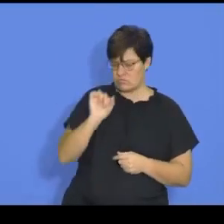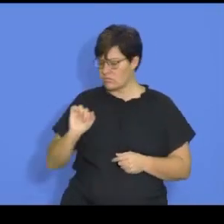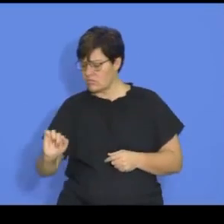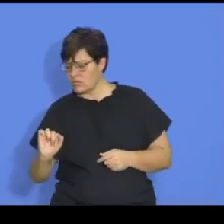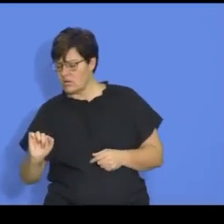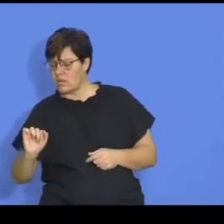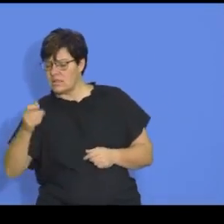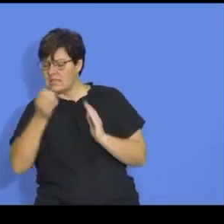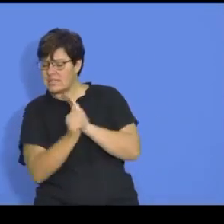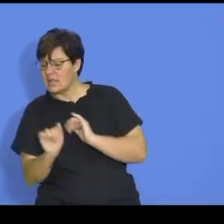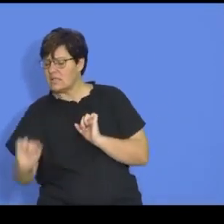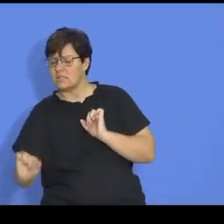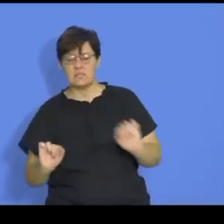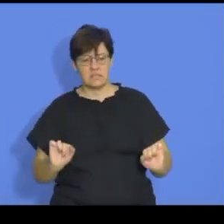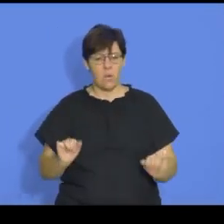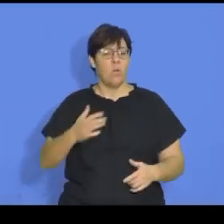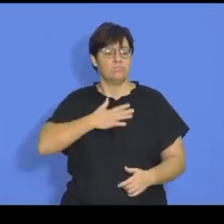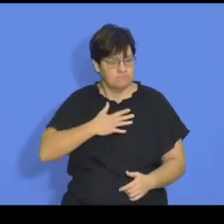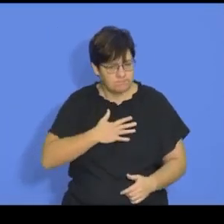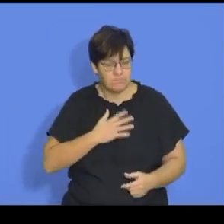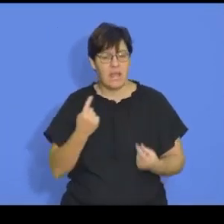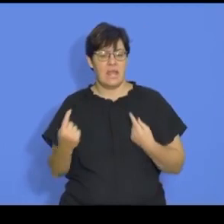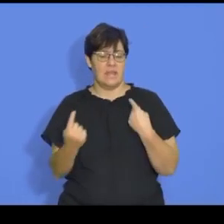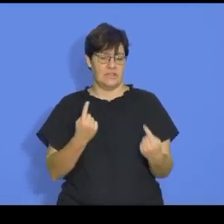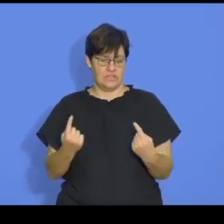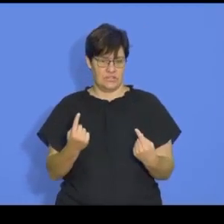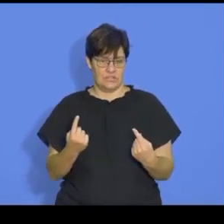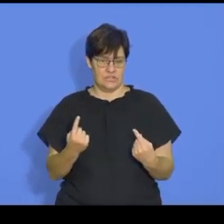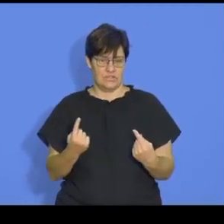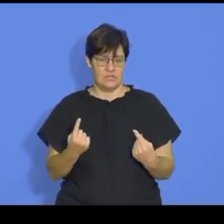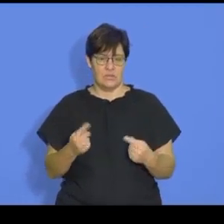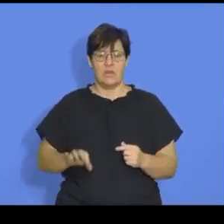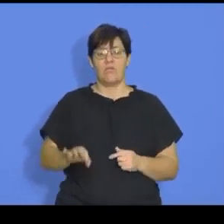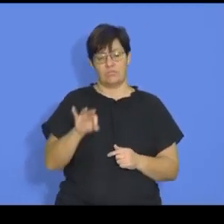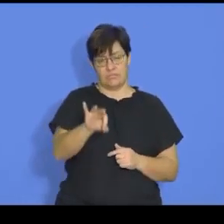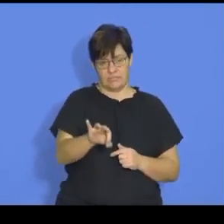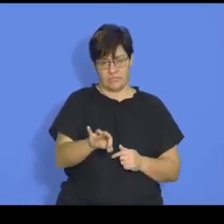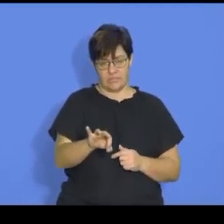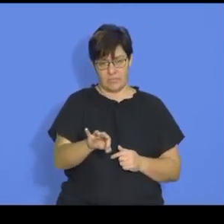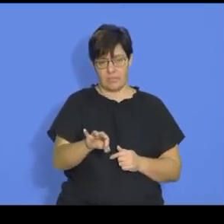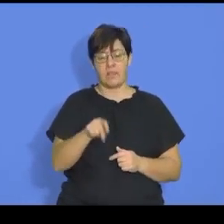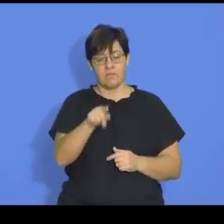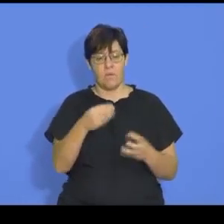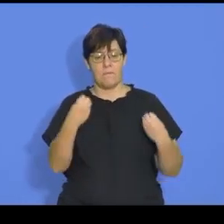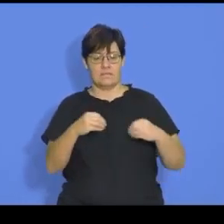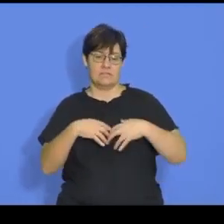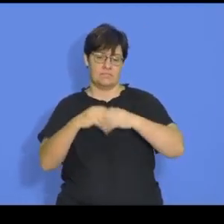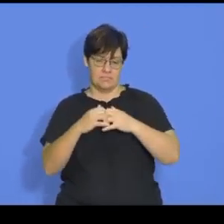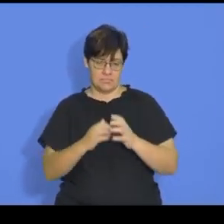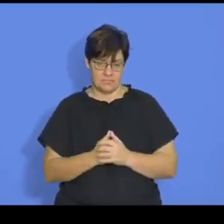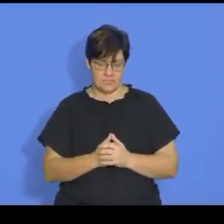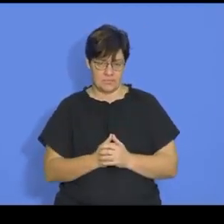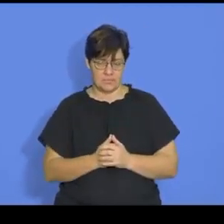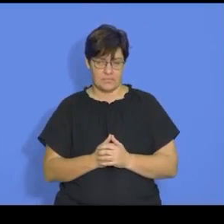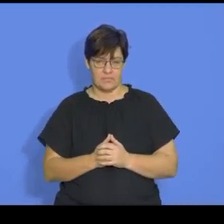is the skills or goodwill that each partner contributes to the